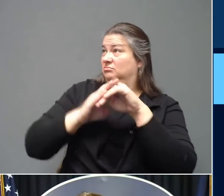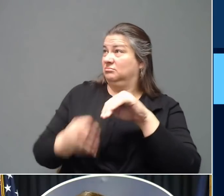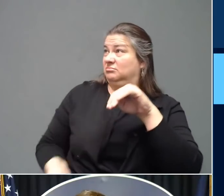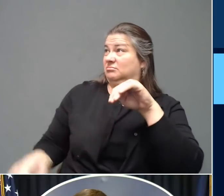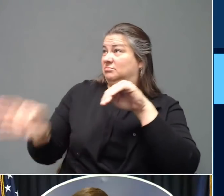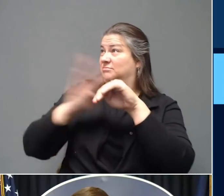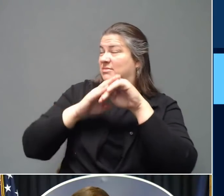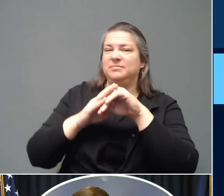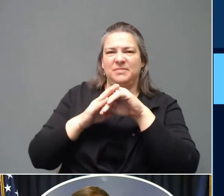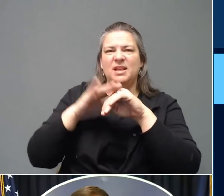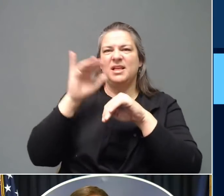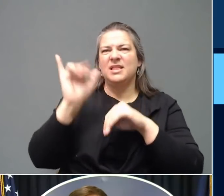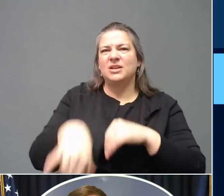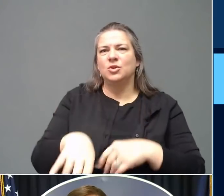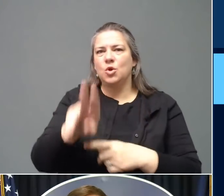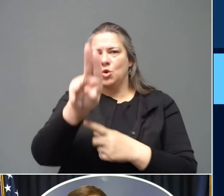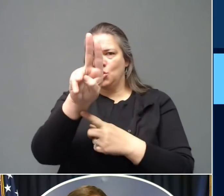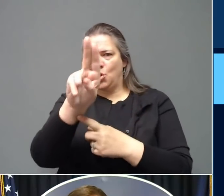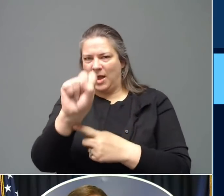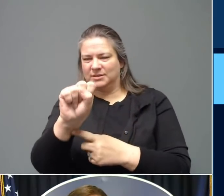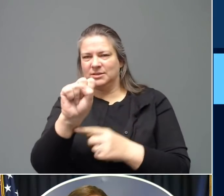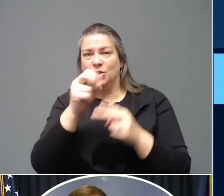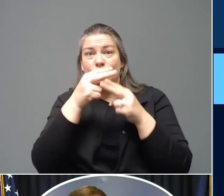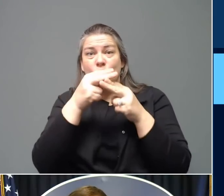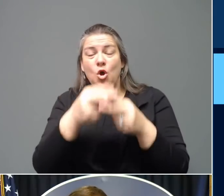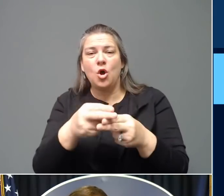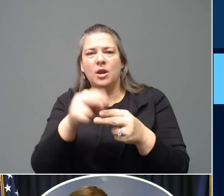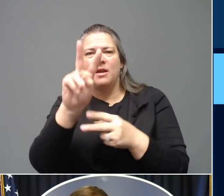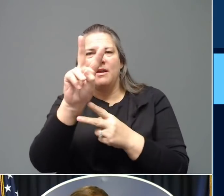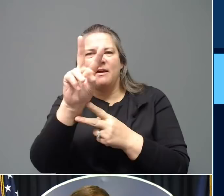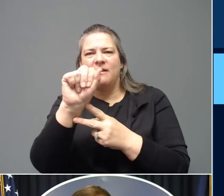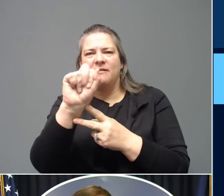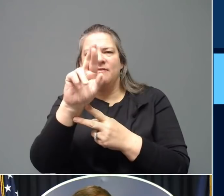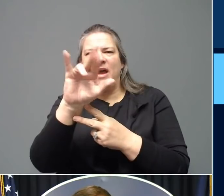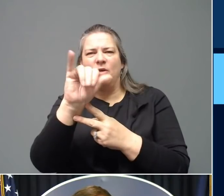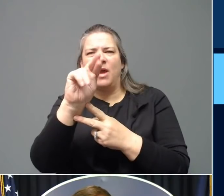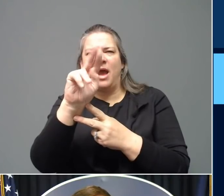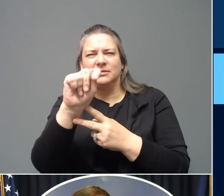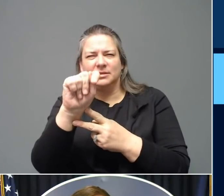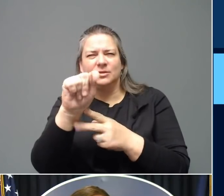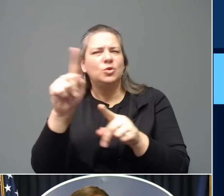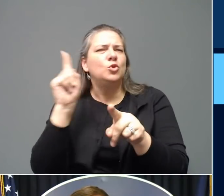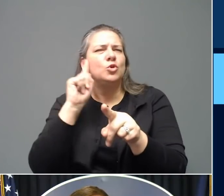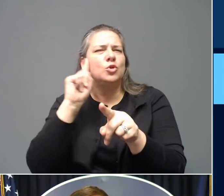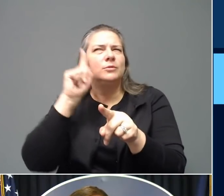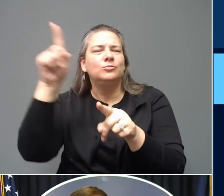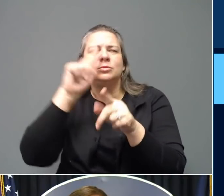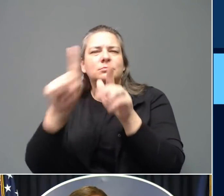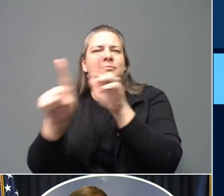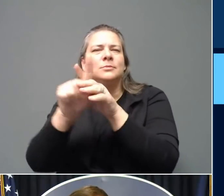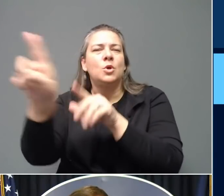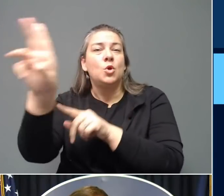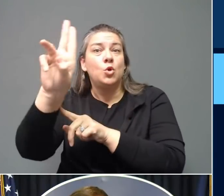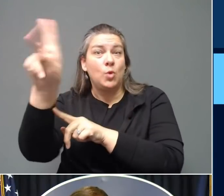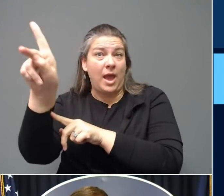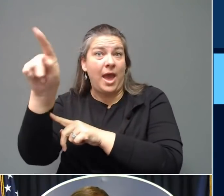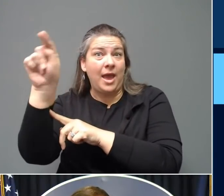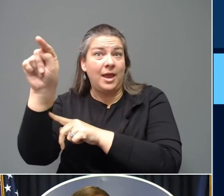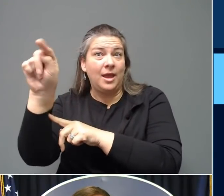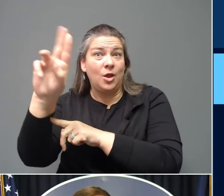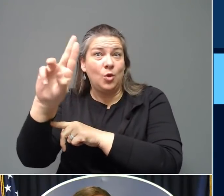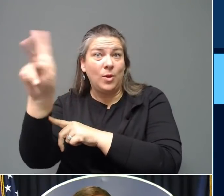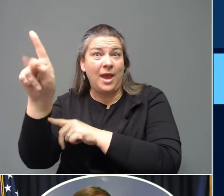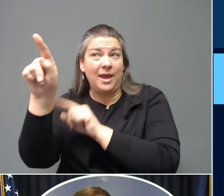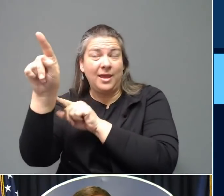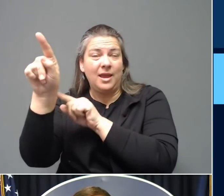that has evolved, somewhat like the one that you are hearing about in the UK, which may be 50% more transmissible. In